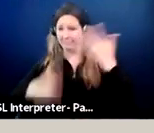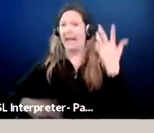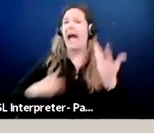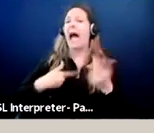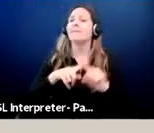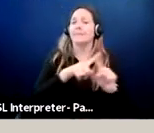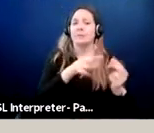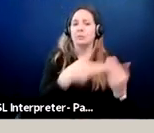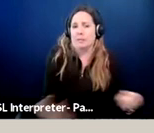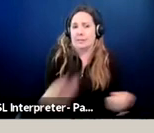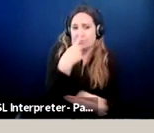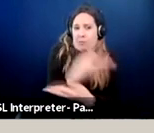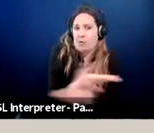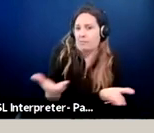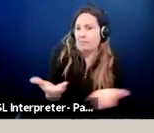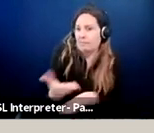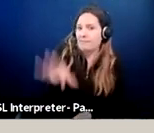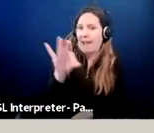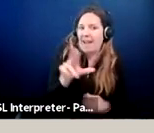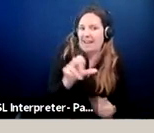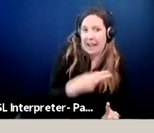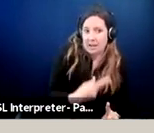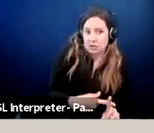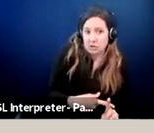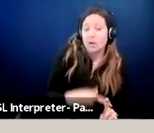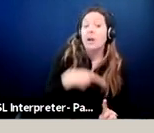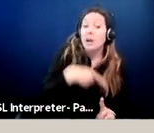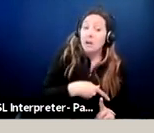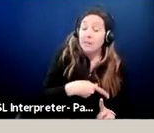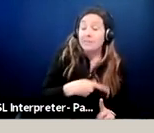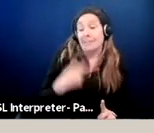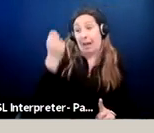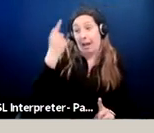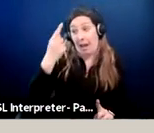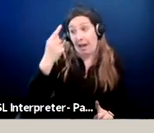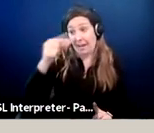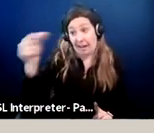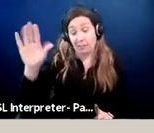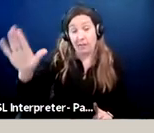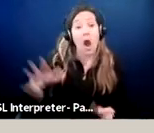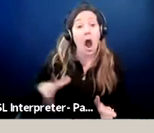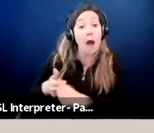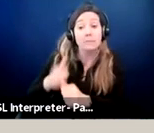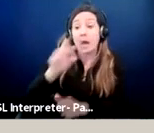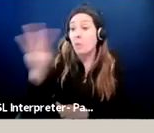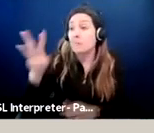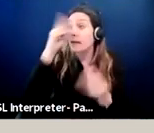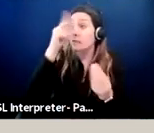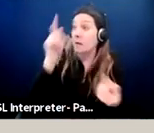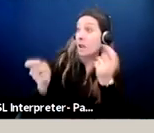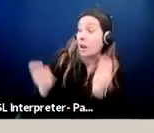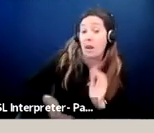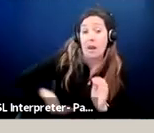government website is a great resource, but it's also not the greatest because they don't update their sites regular enough. They don't update or changes